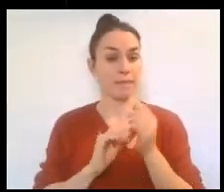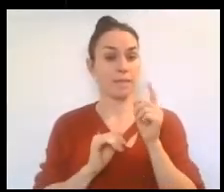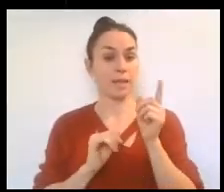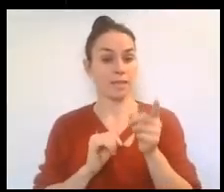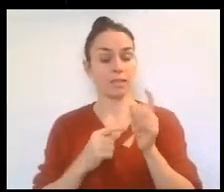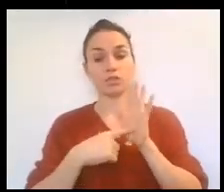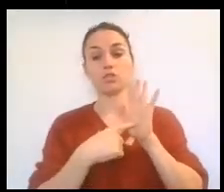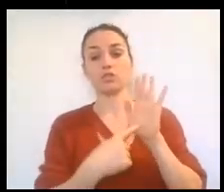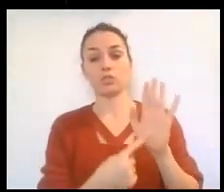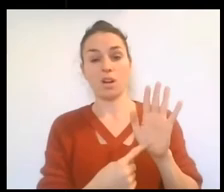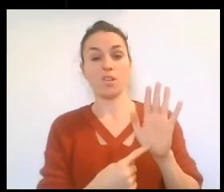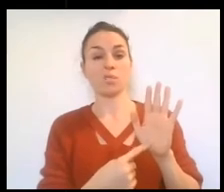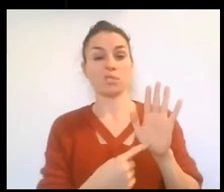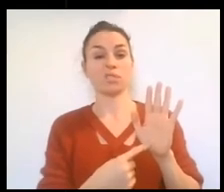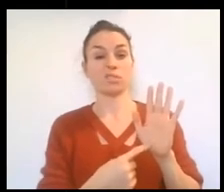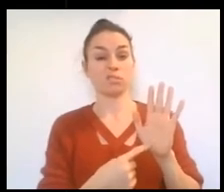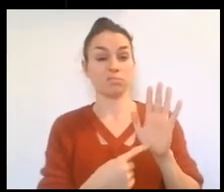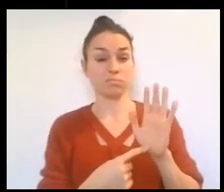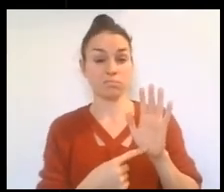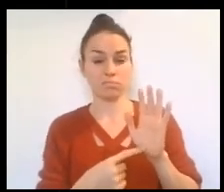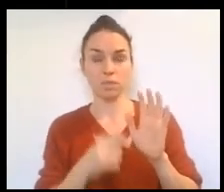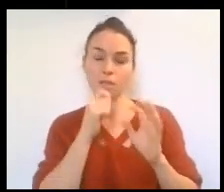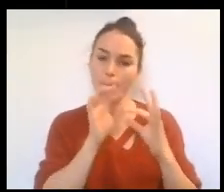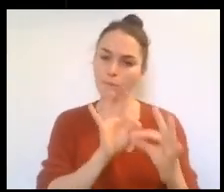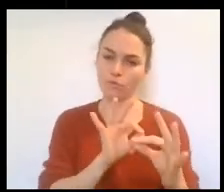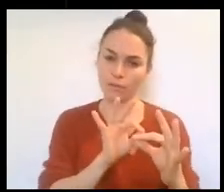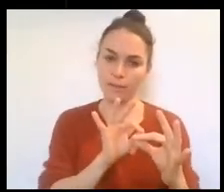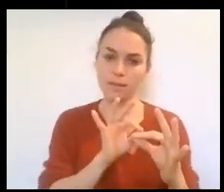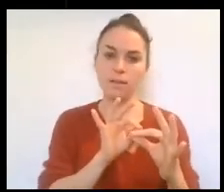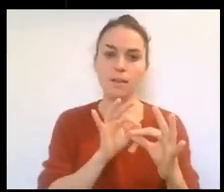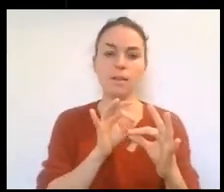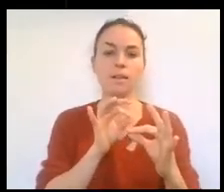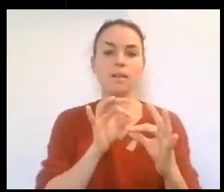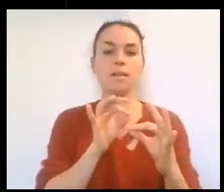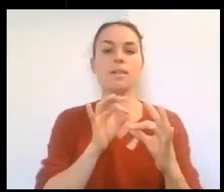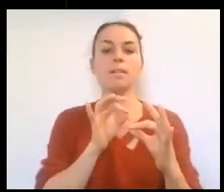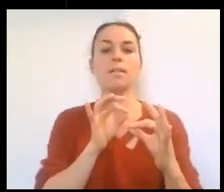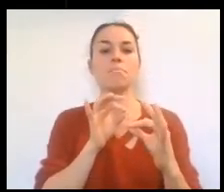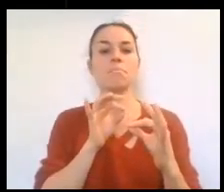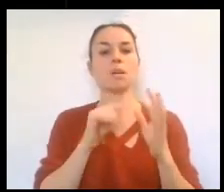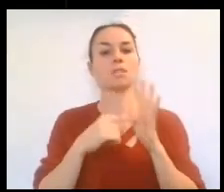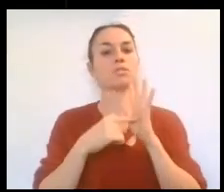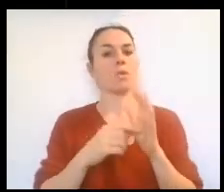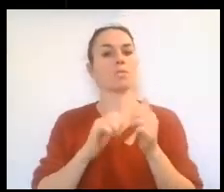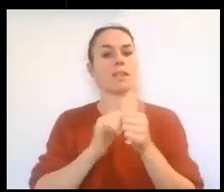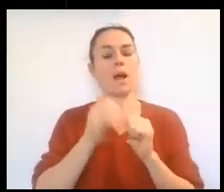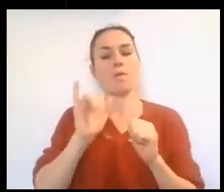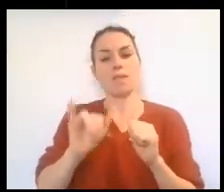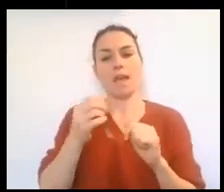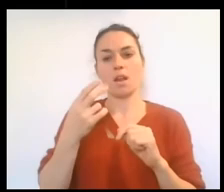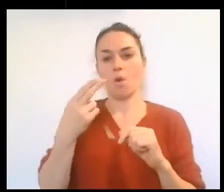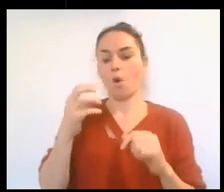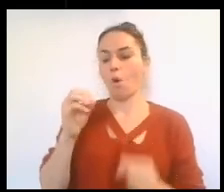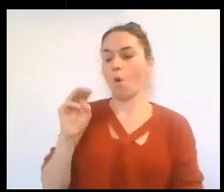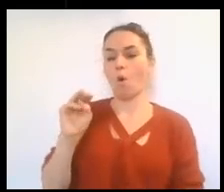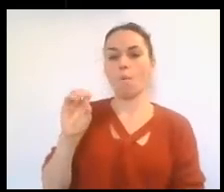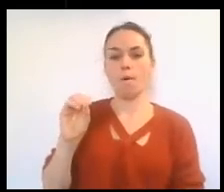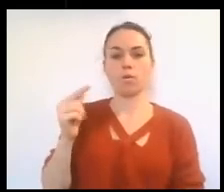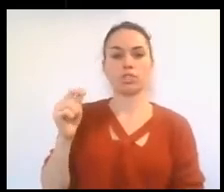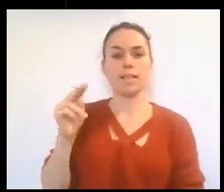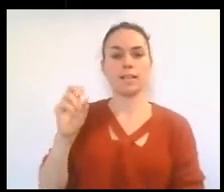this almost perfectly, but not quite homogeneous universe started forming